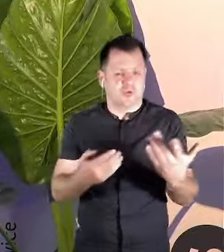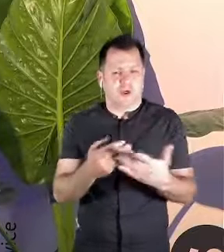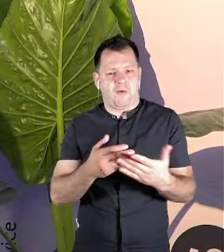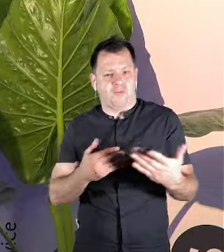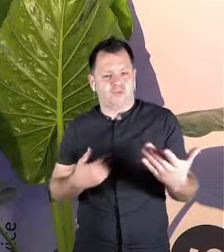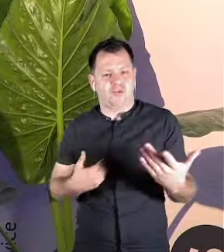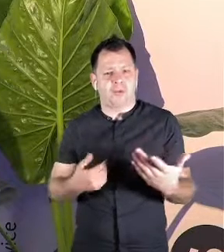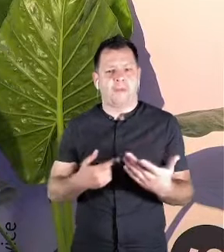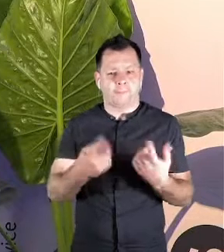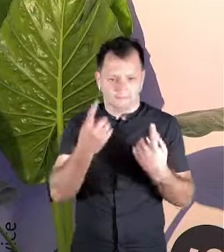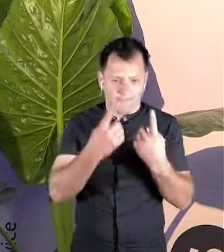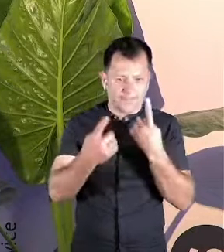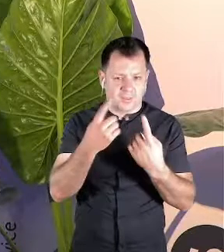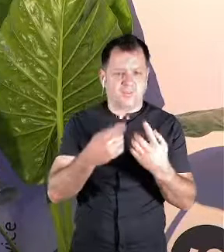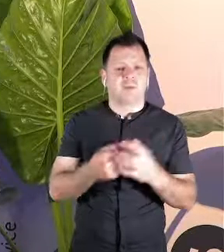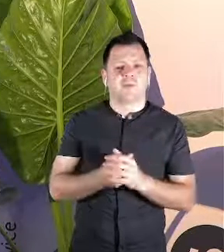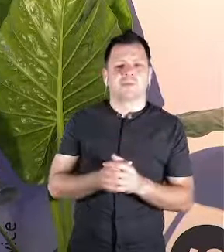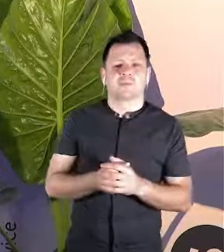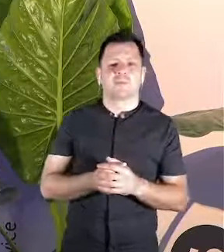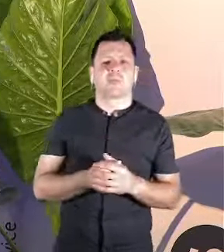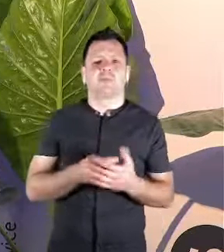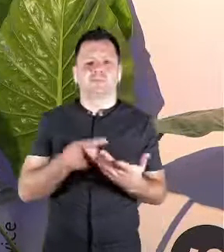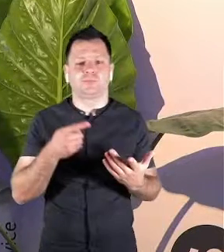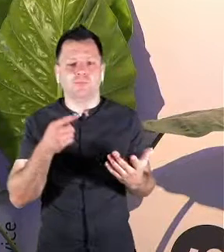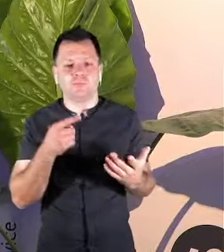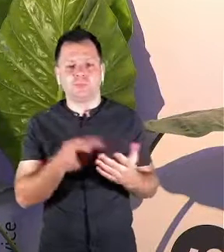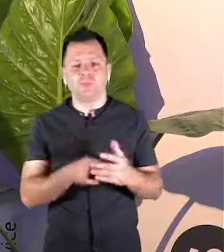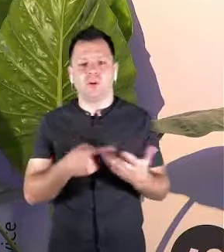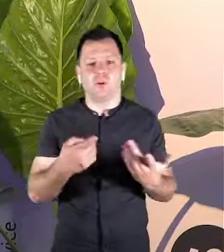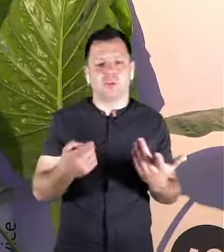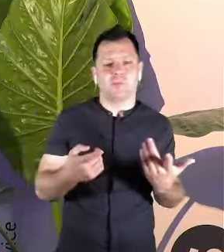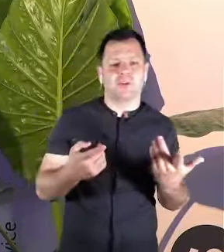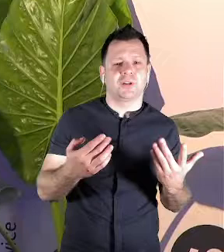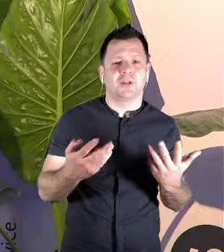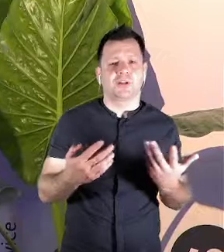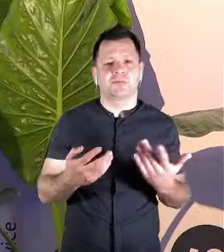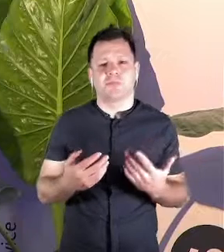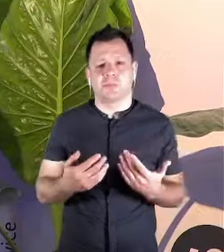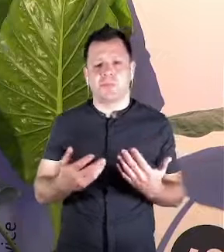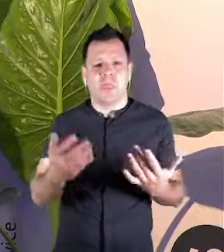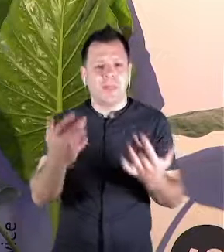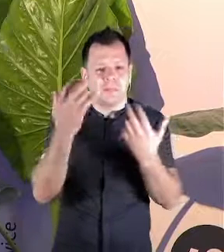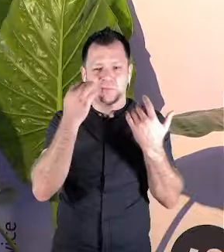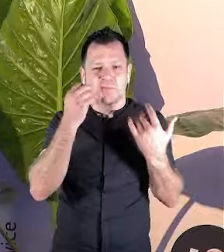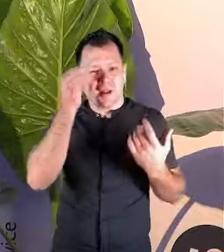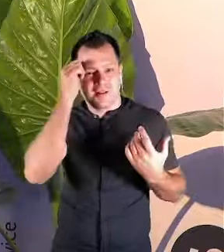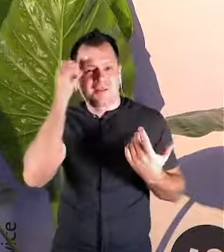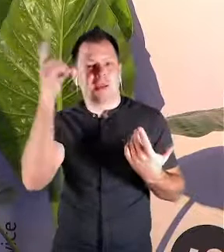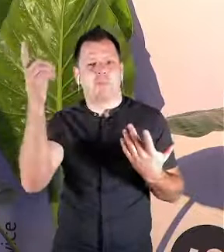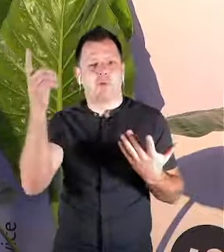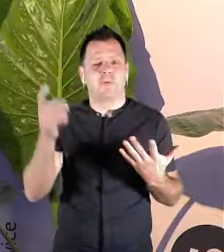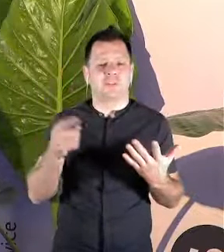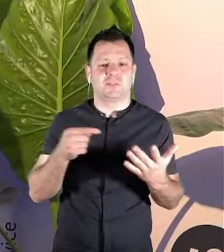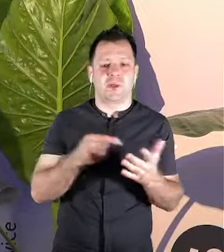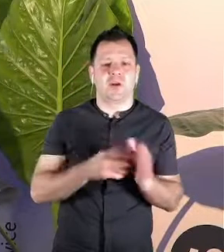future books? Do you think that there are more problems about the urban planning and urban space in Sweden?